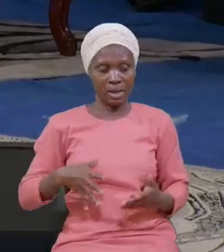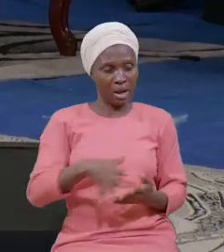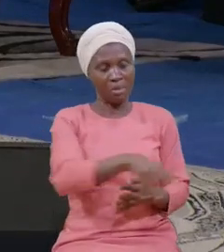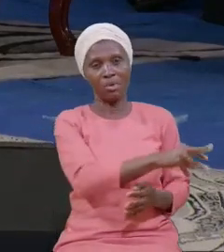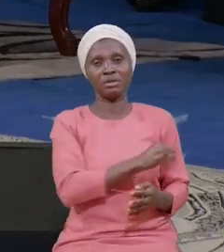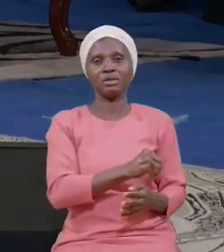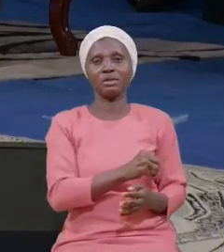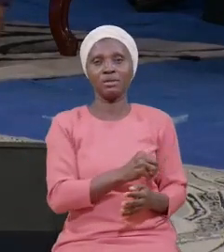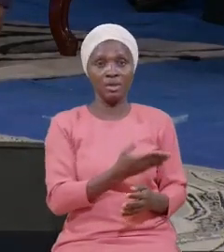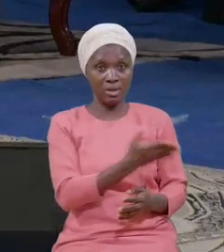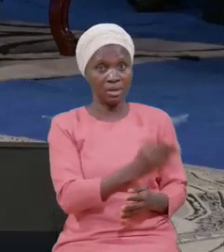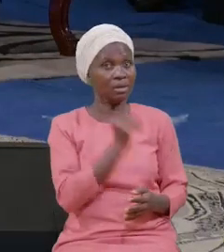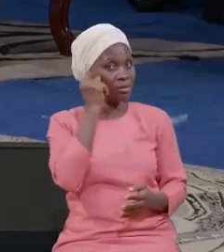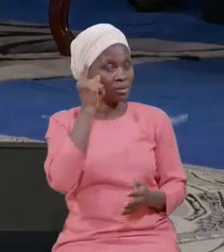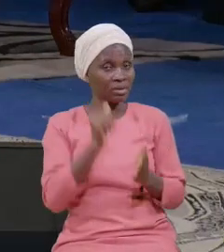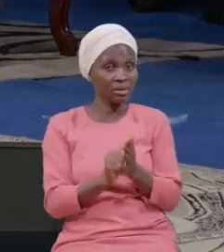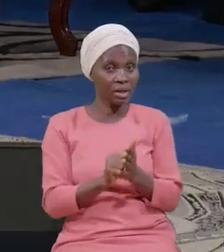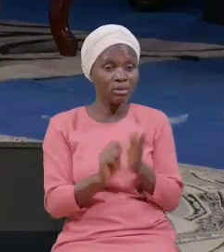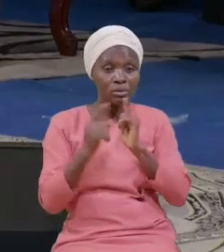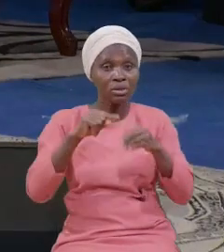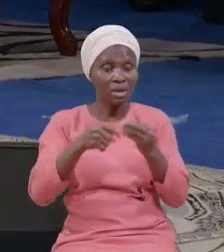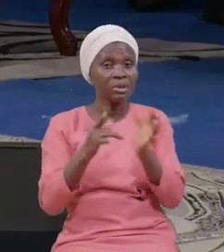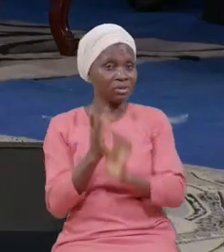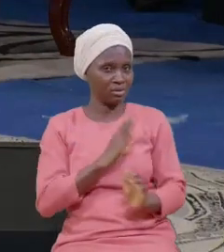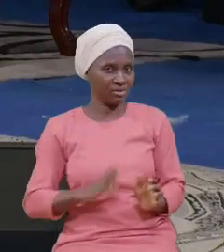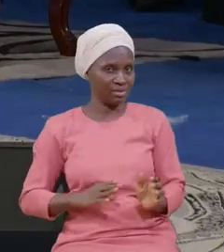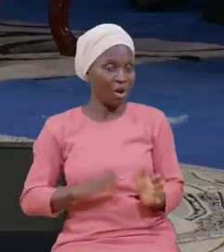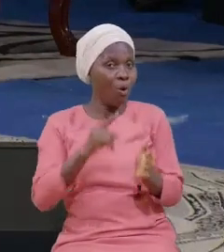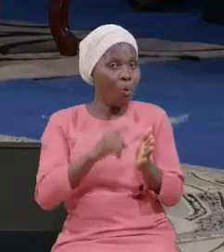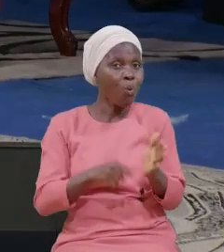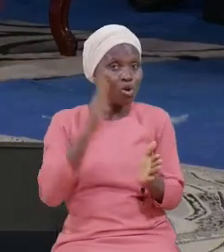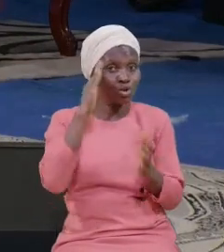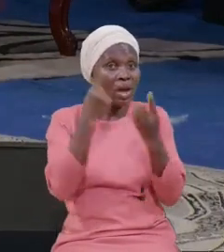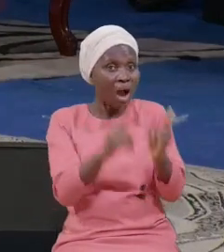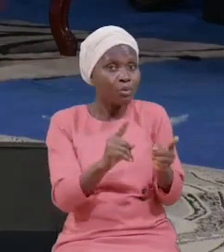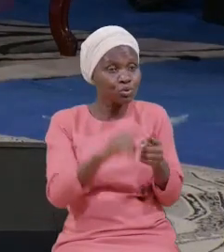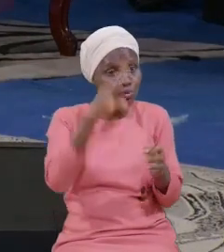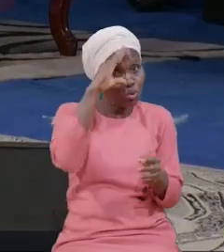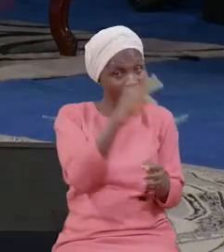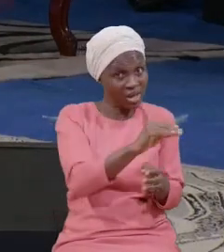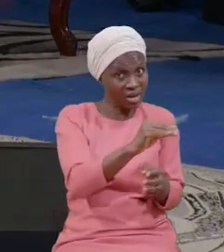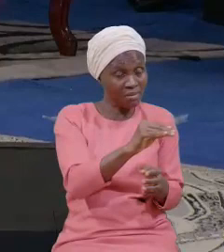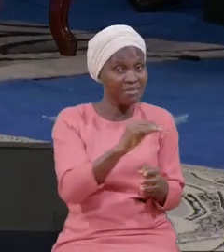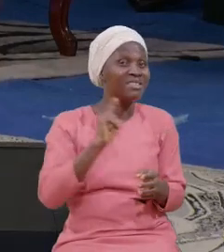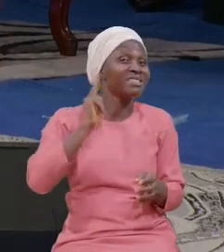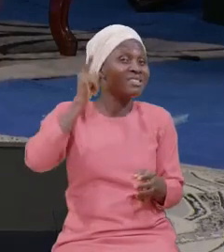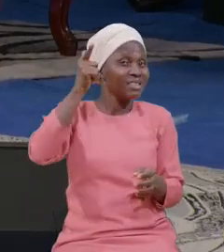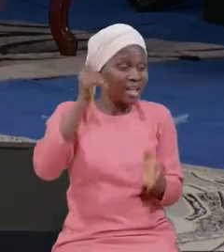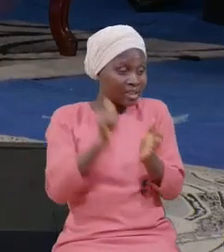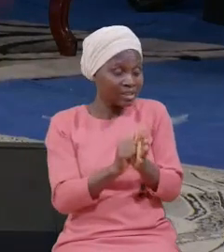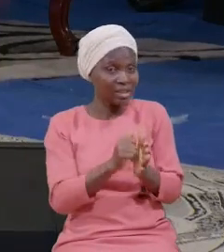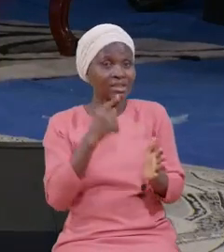him. More than 1,000 years before that thing happened, the word of prophecy was written,